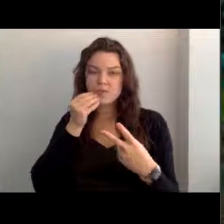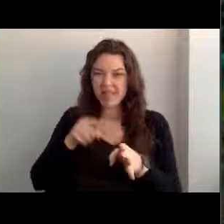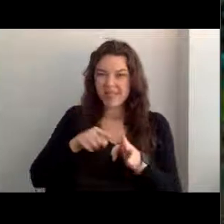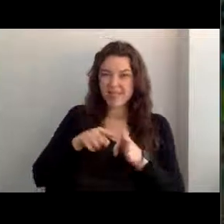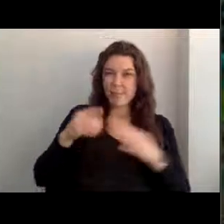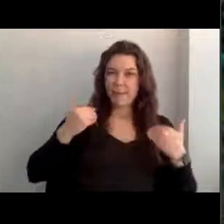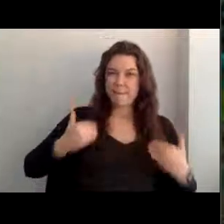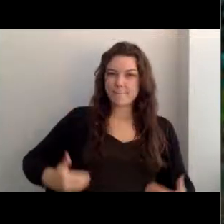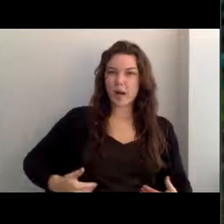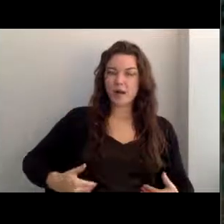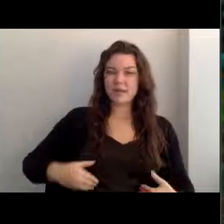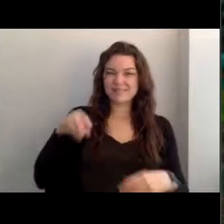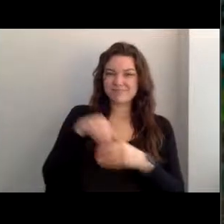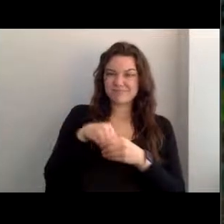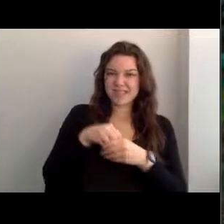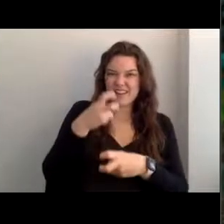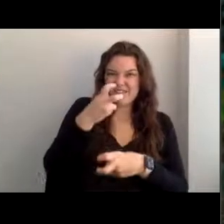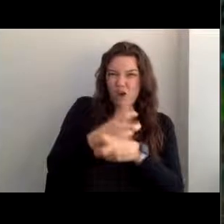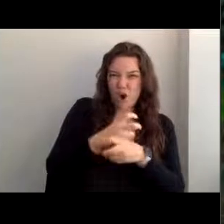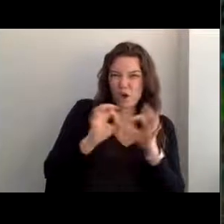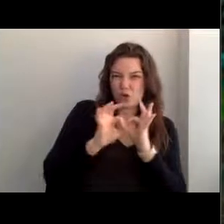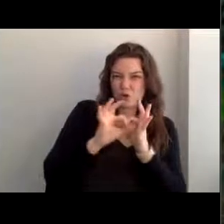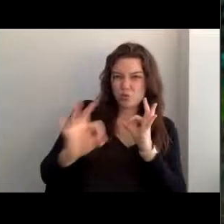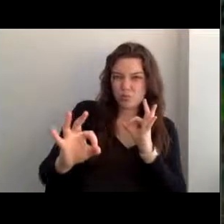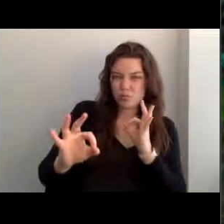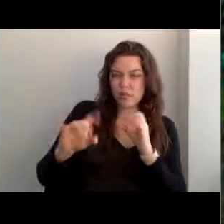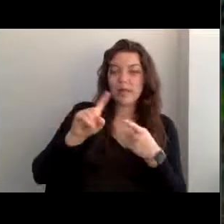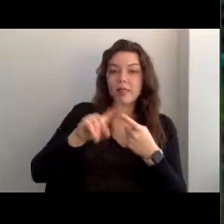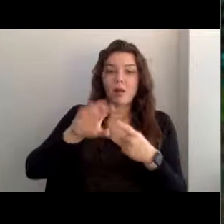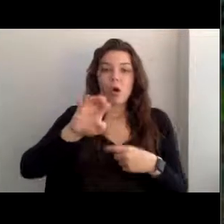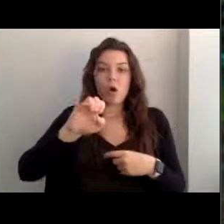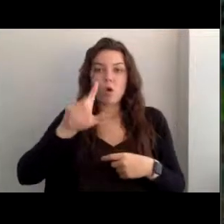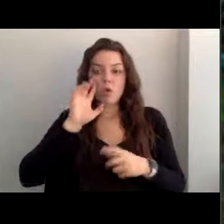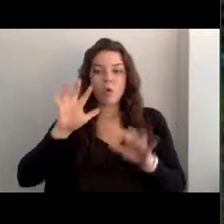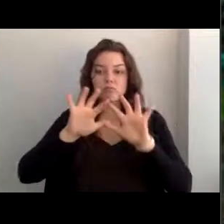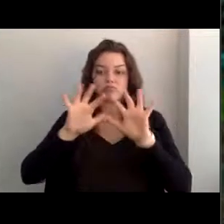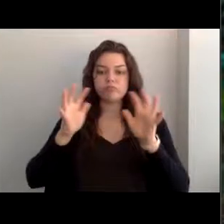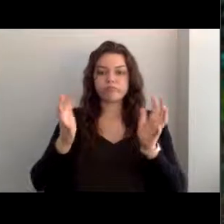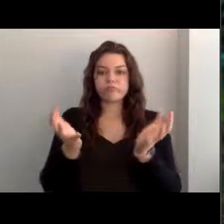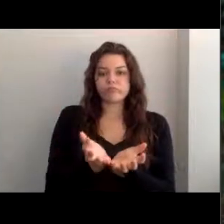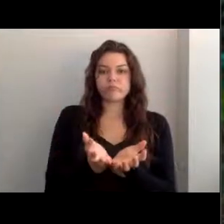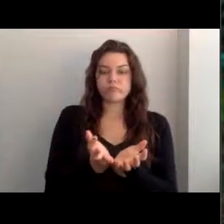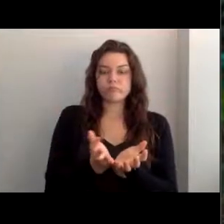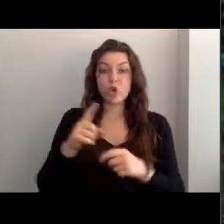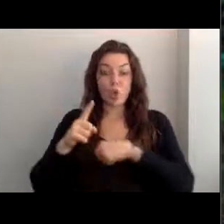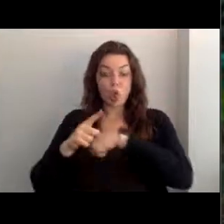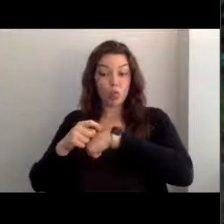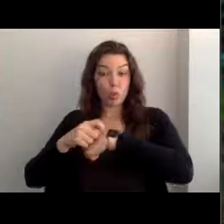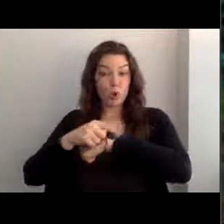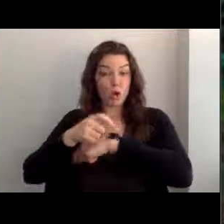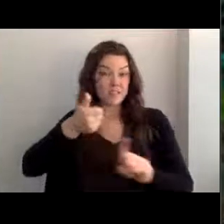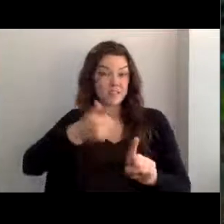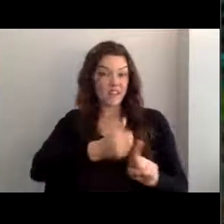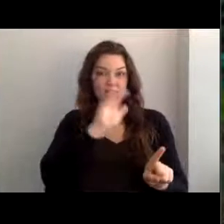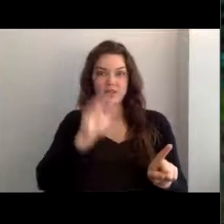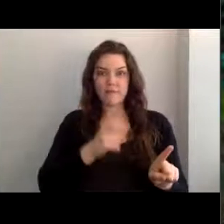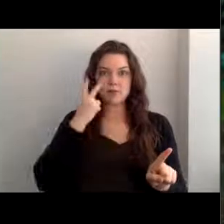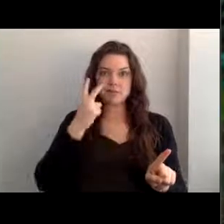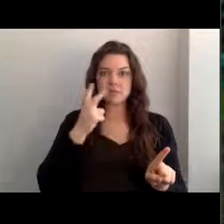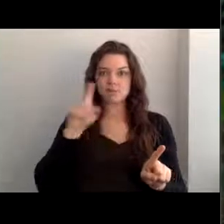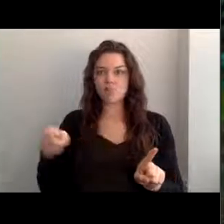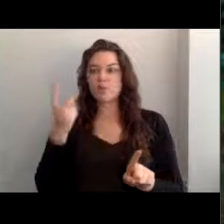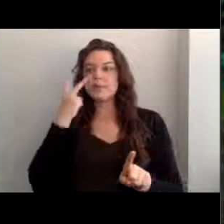hard tube that it builds, and then the coral grows around the tubes. You'll never see the worm itself. You just see its beautiful gills sticking out,